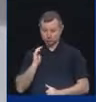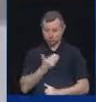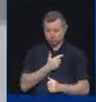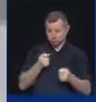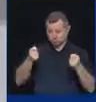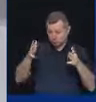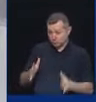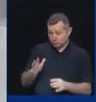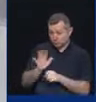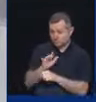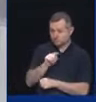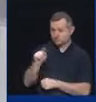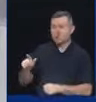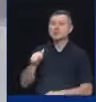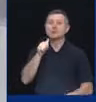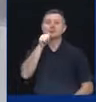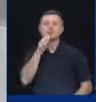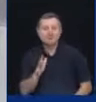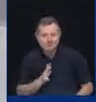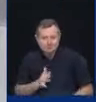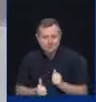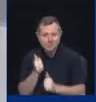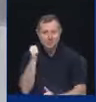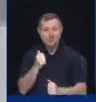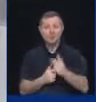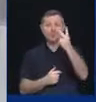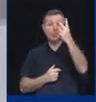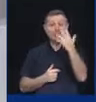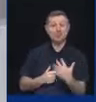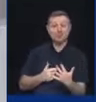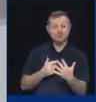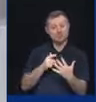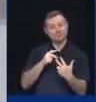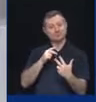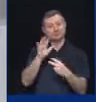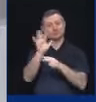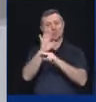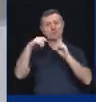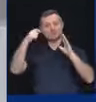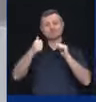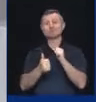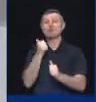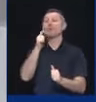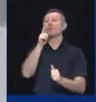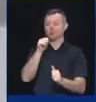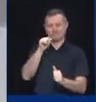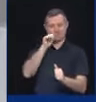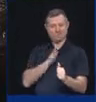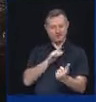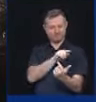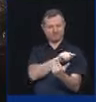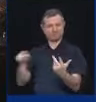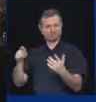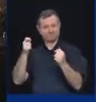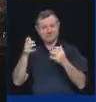our features this year were directed by women, BIPOC, and LGBTQ+ filmmakers.